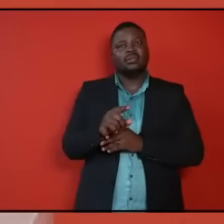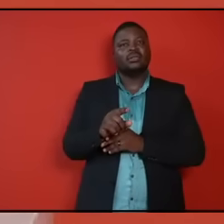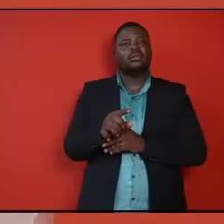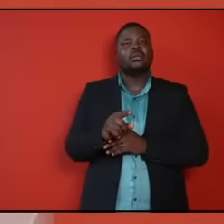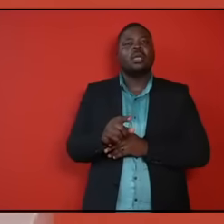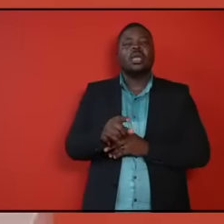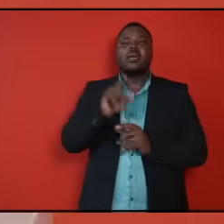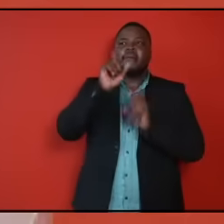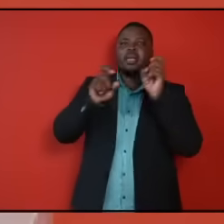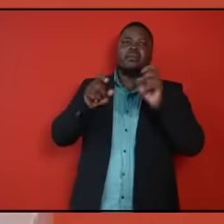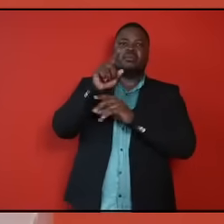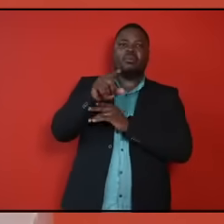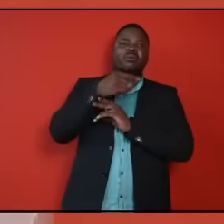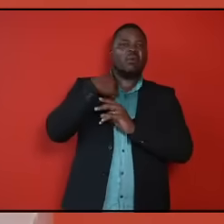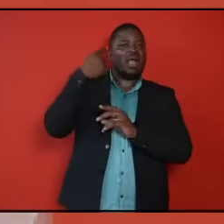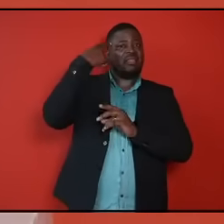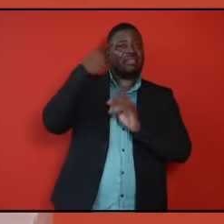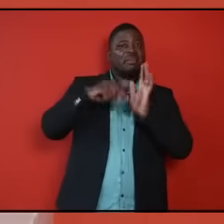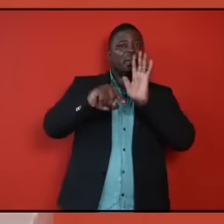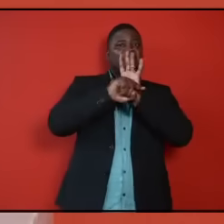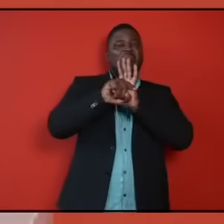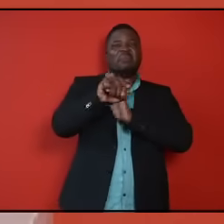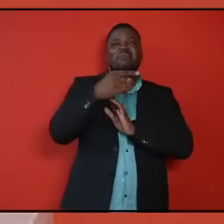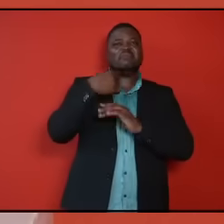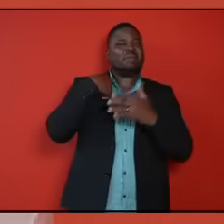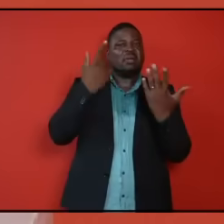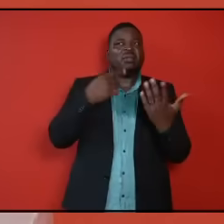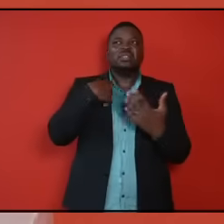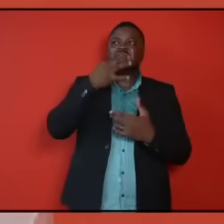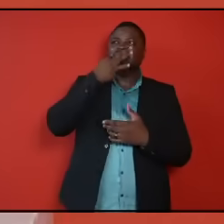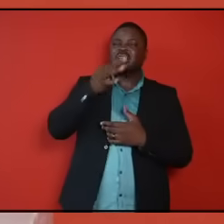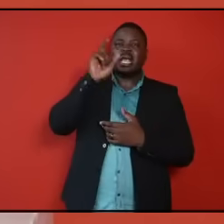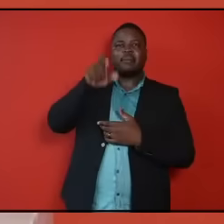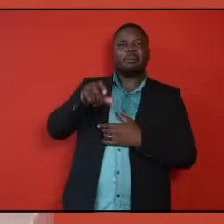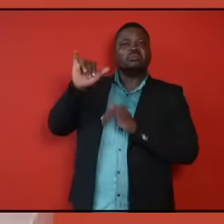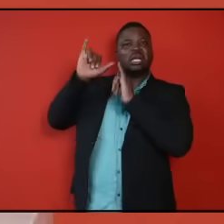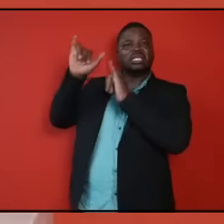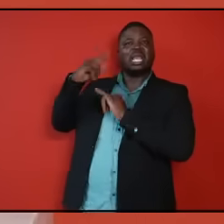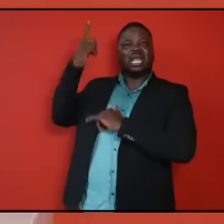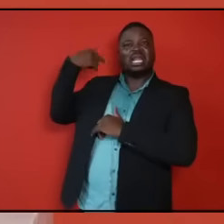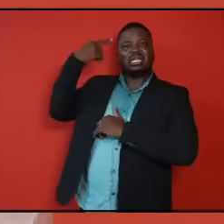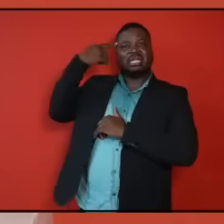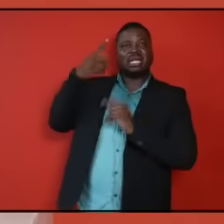masquerade as intellectualism. There's nothing intellectual about that.